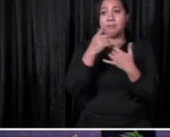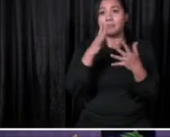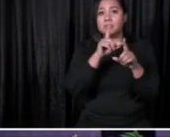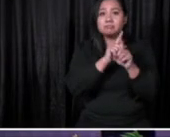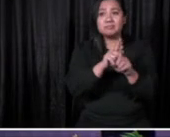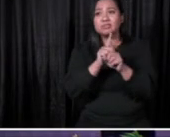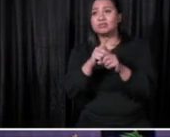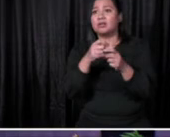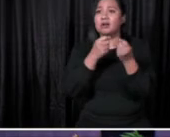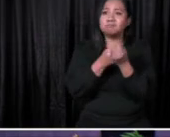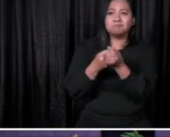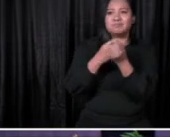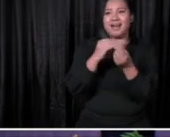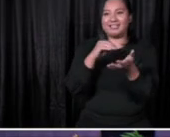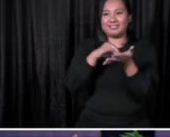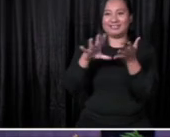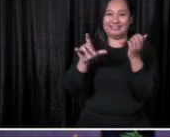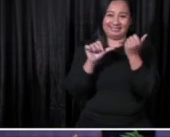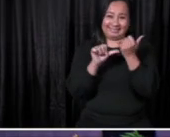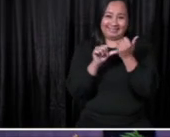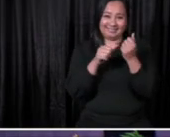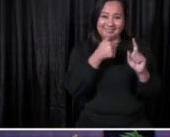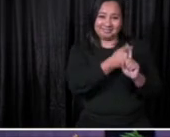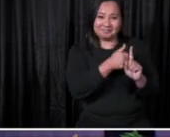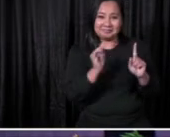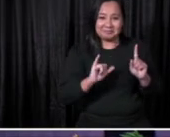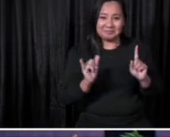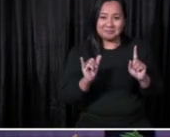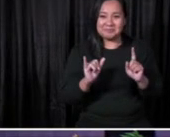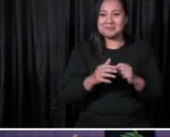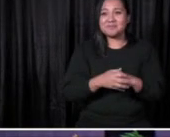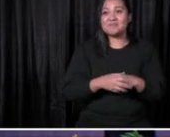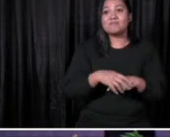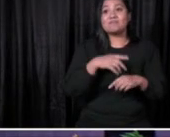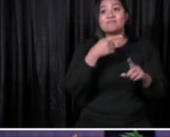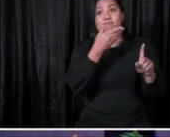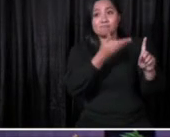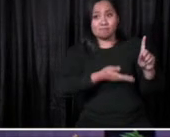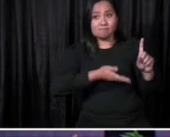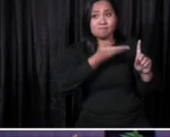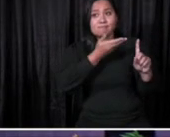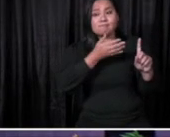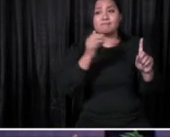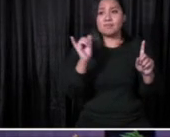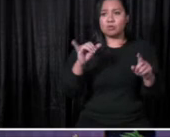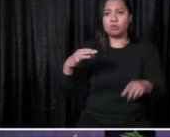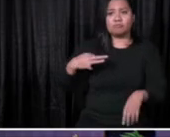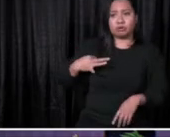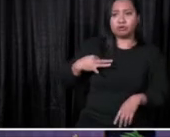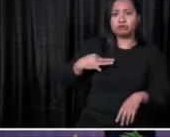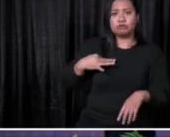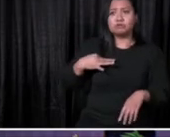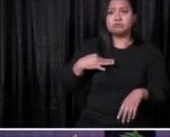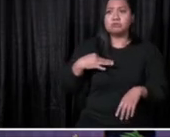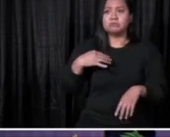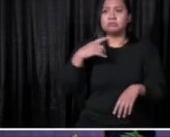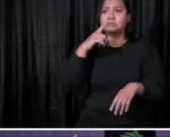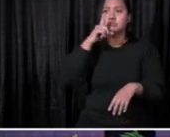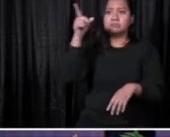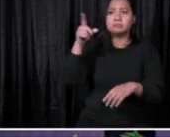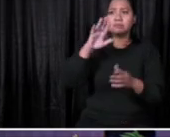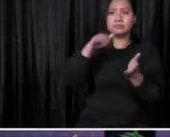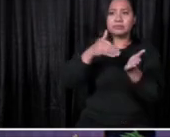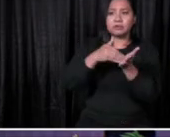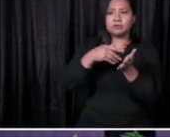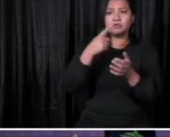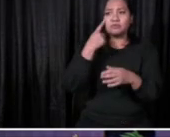student assistant. Montserrat also spent her time volunteering with the Center for Africa Peace